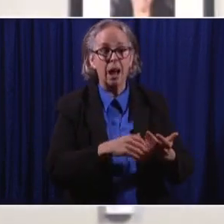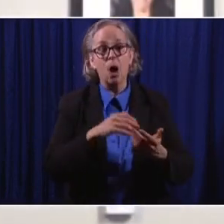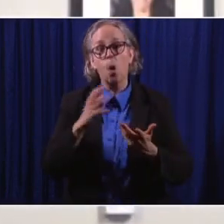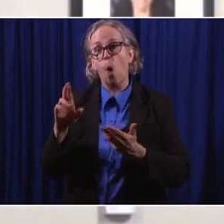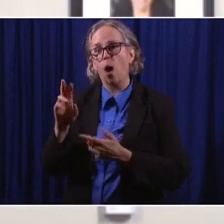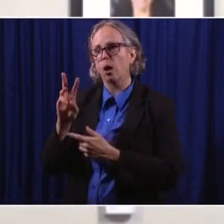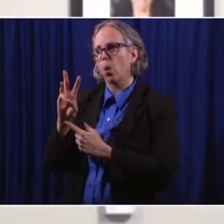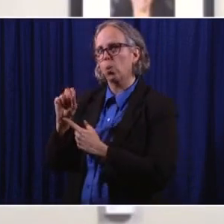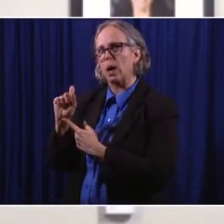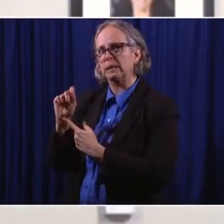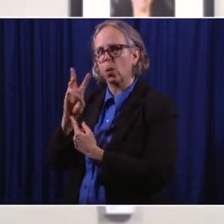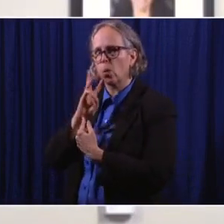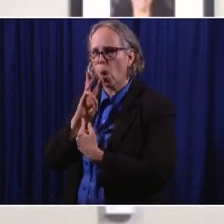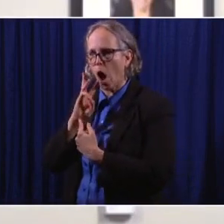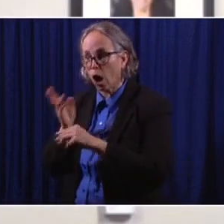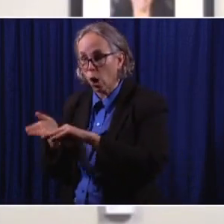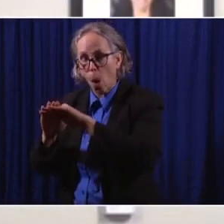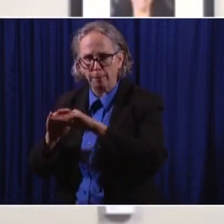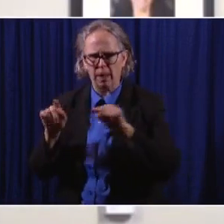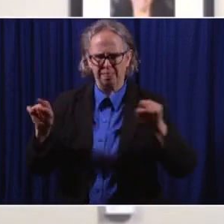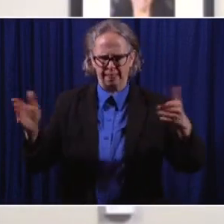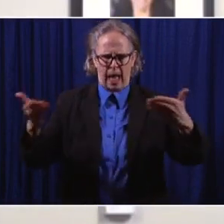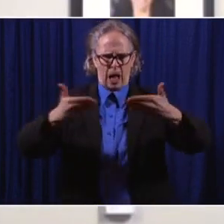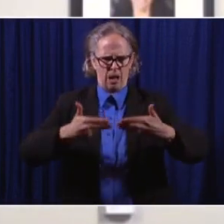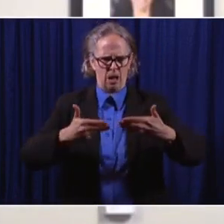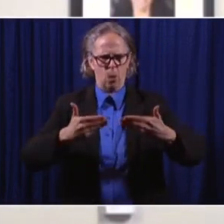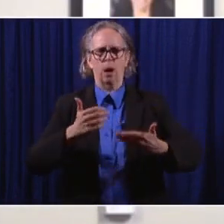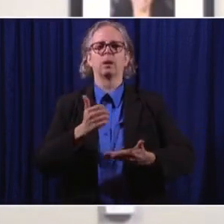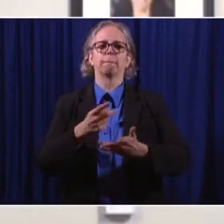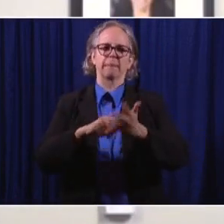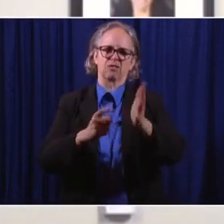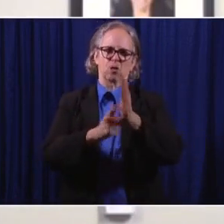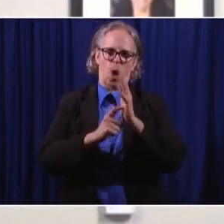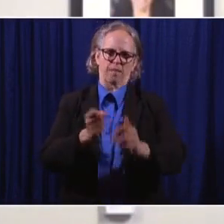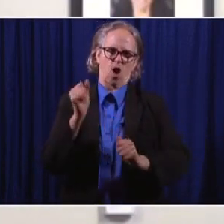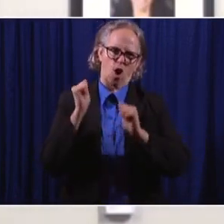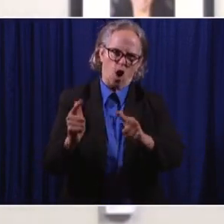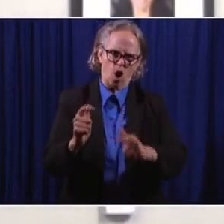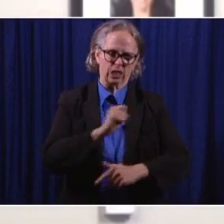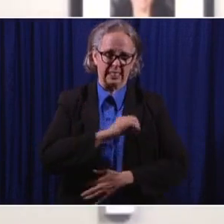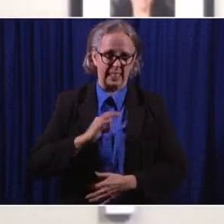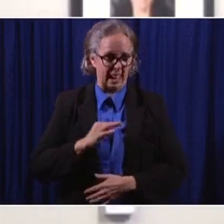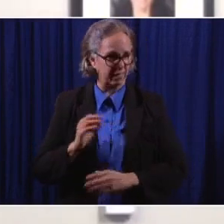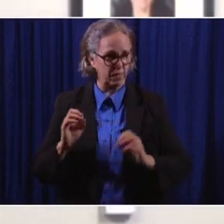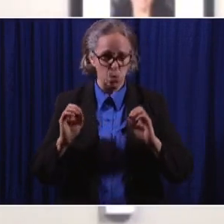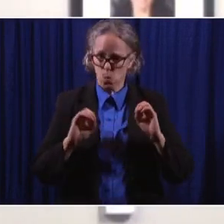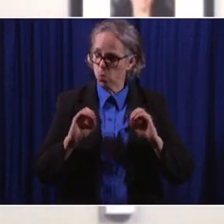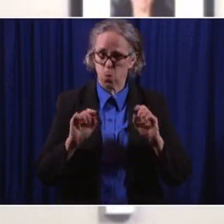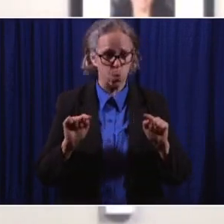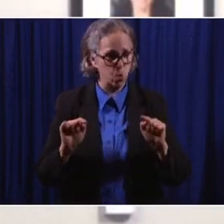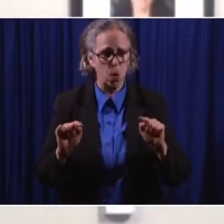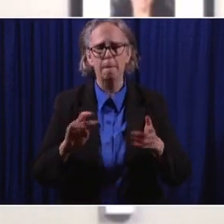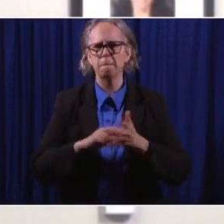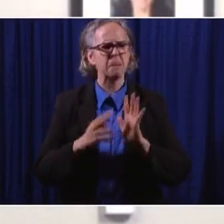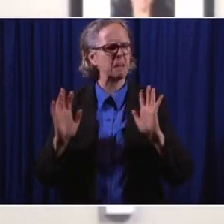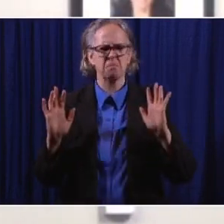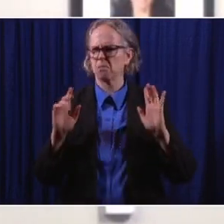require testing if there's not any indicators, but if there is, and wastewater is a leading indicator that happens before